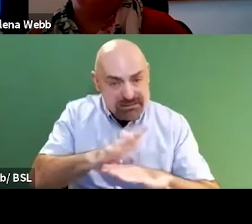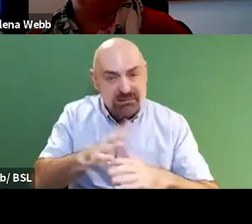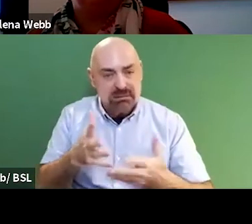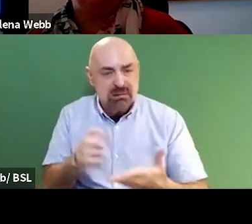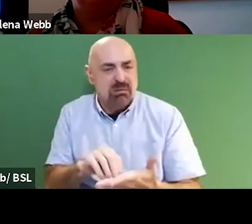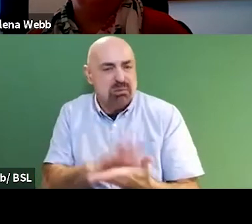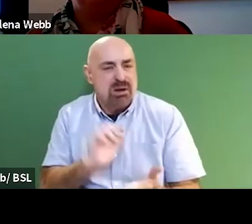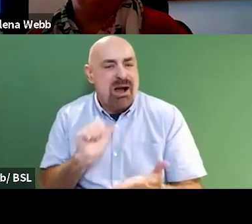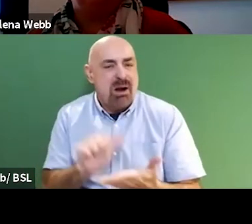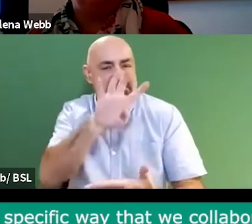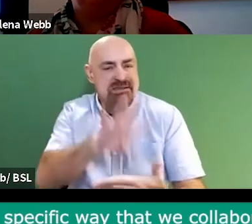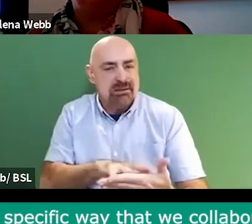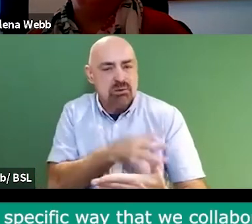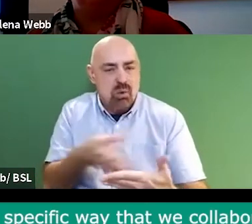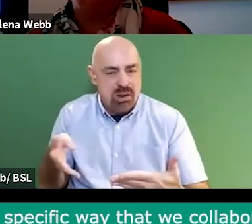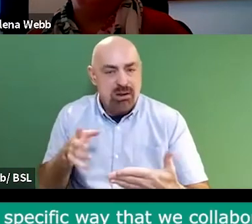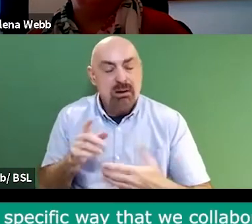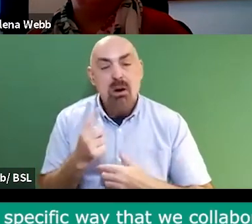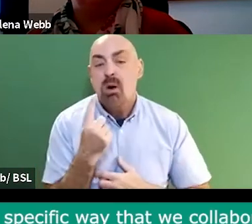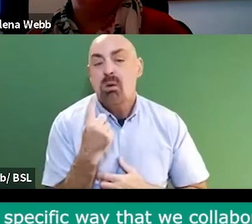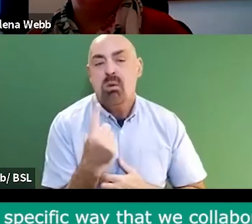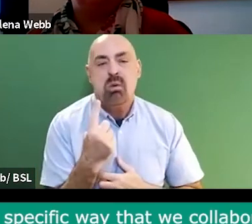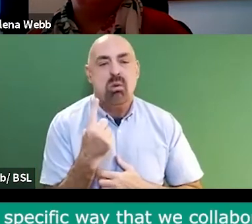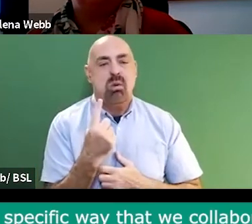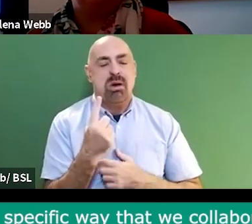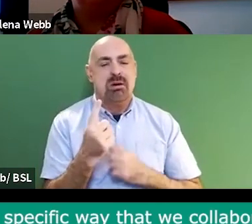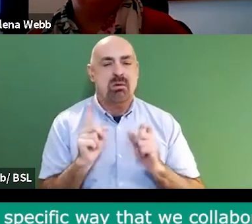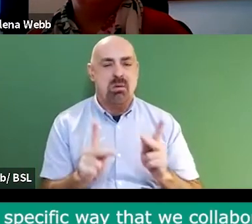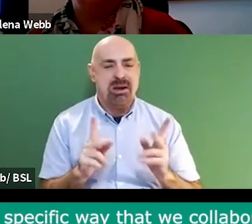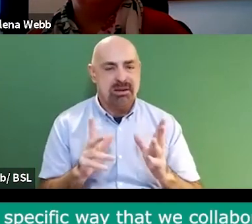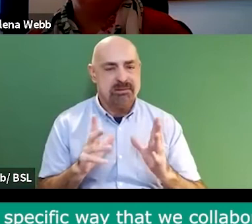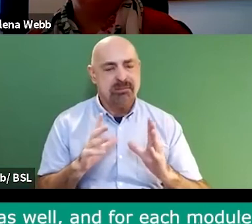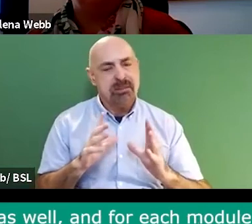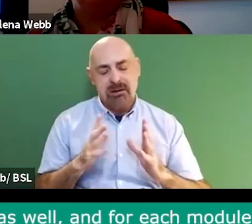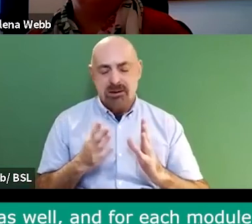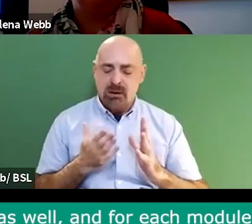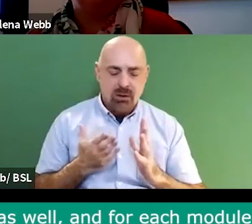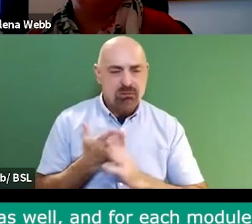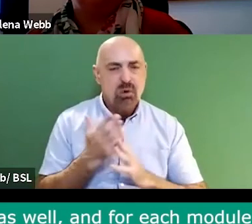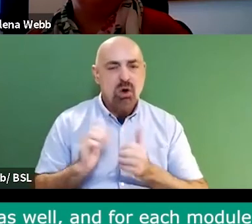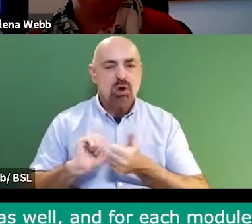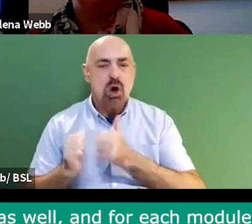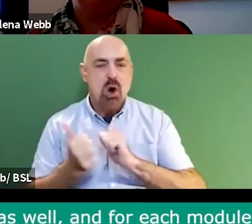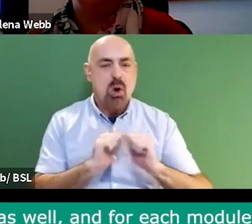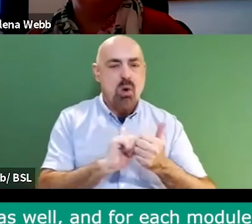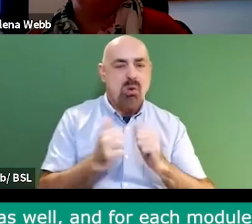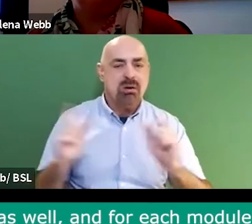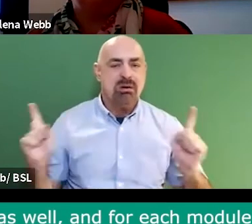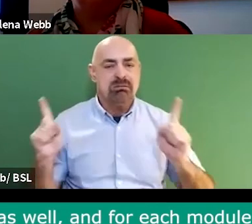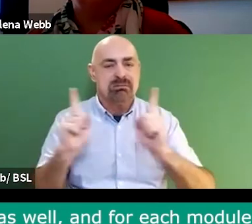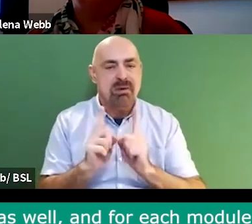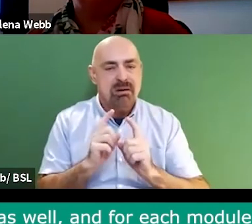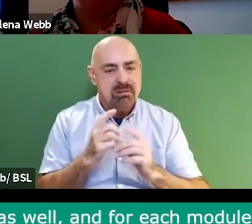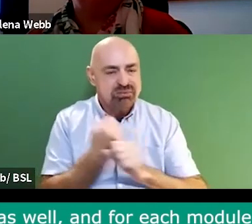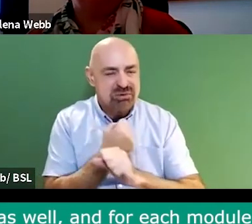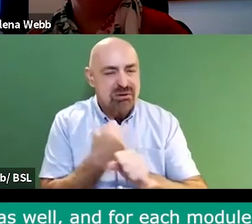well. One specific way that we collaborate is through co-production workshops as well. And for each module that we